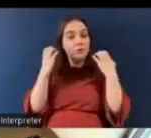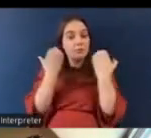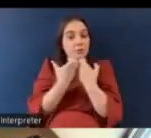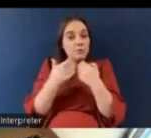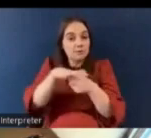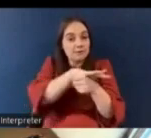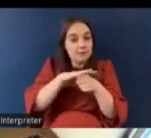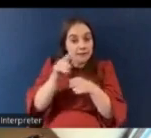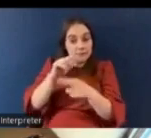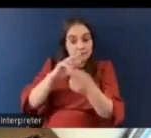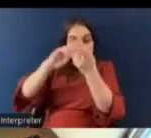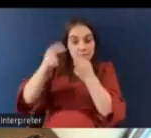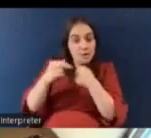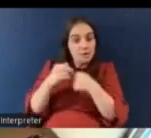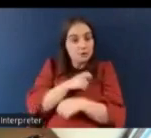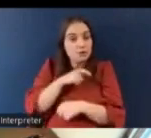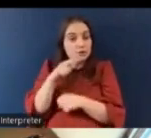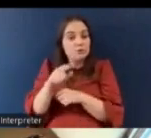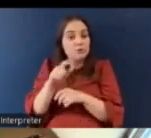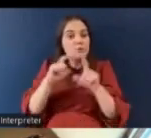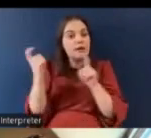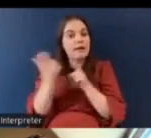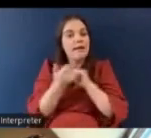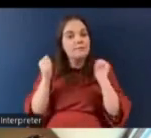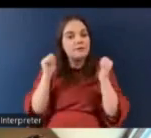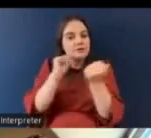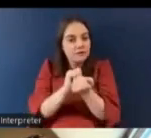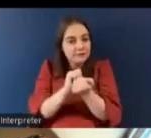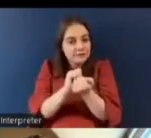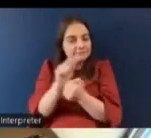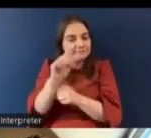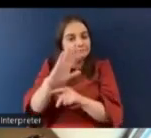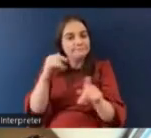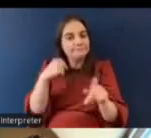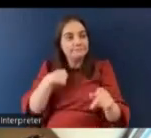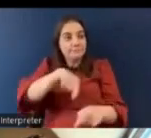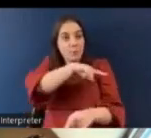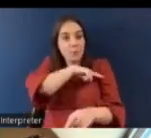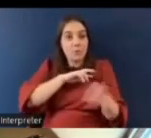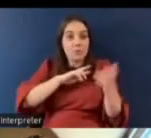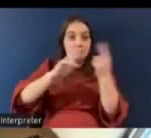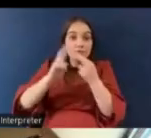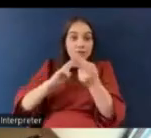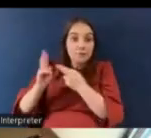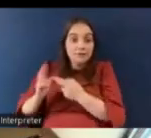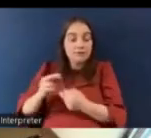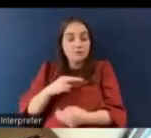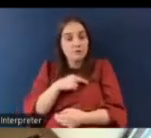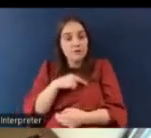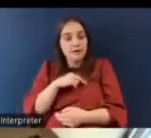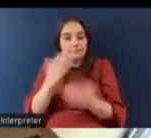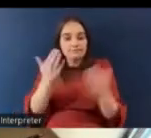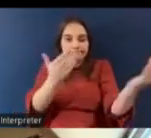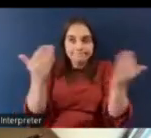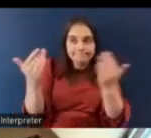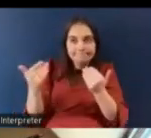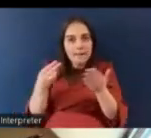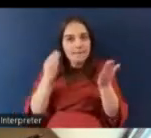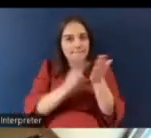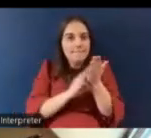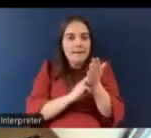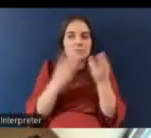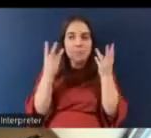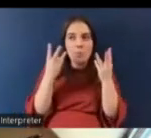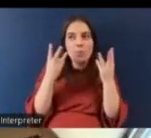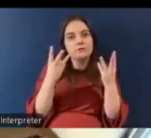That was the title of it. And you know, we were responding to calls from our members to